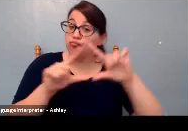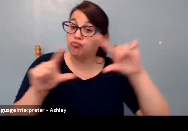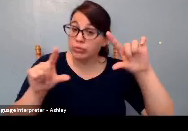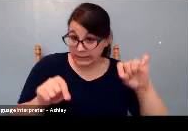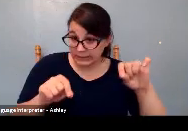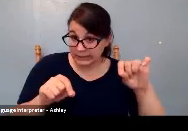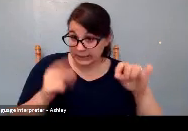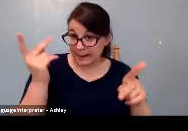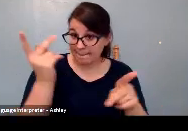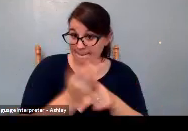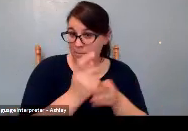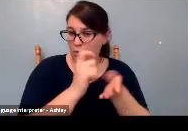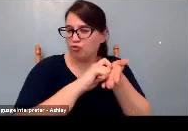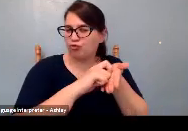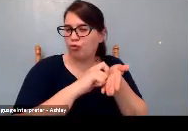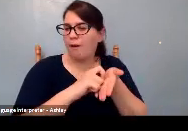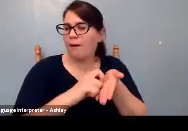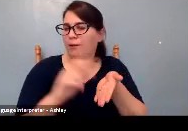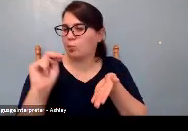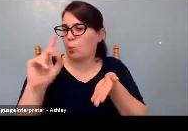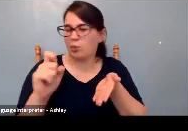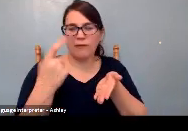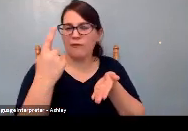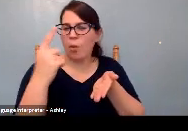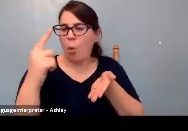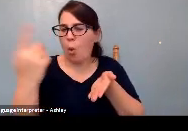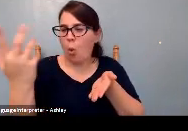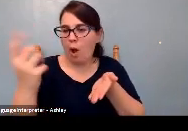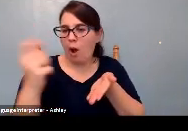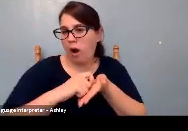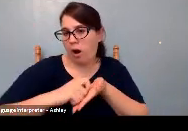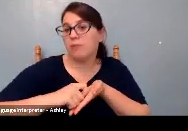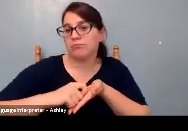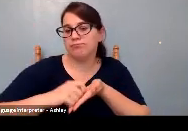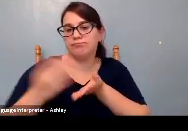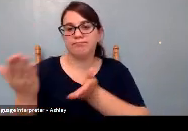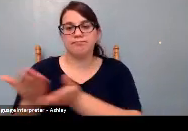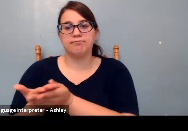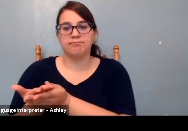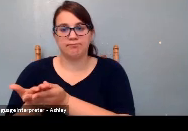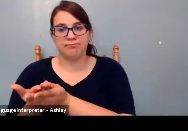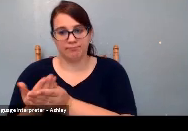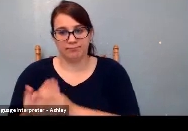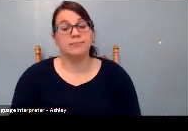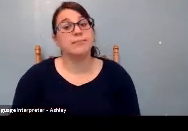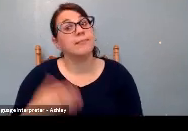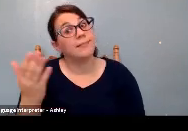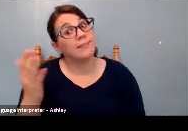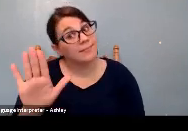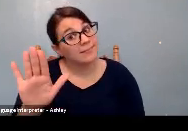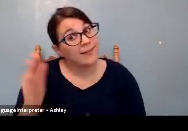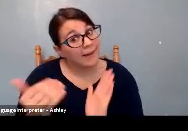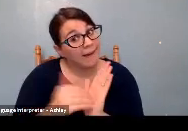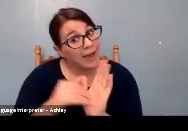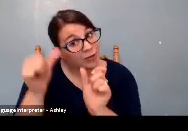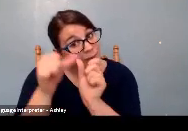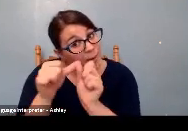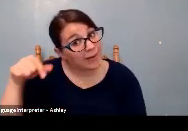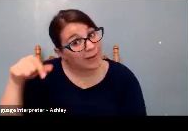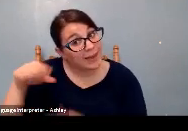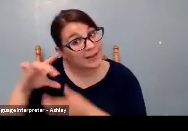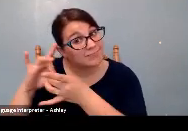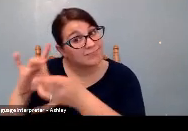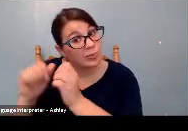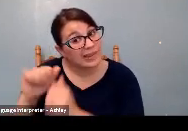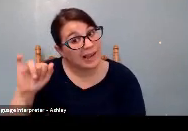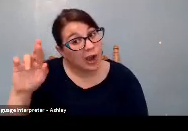notes on the receipts on what the monies were spent for. Again, this is an IRS program, and they regulate it